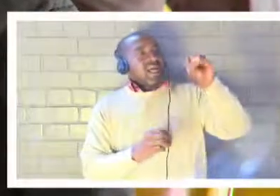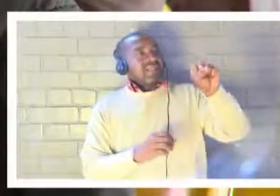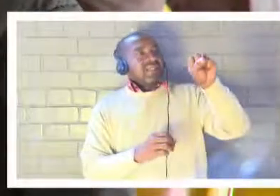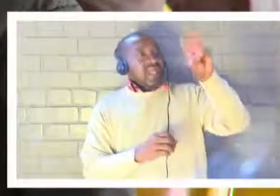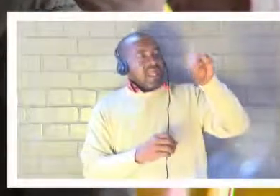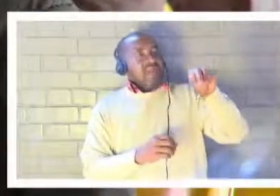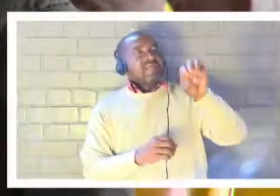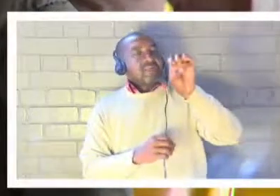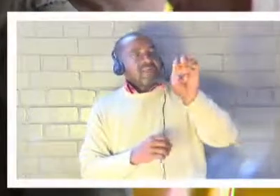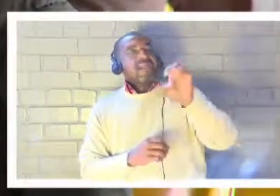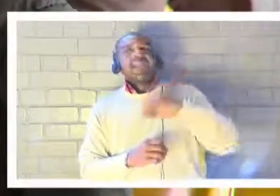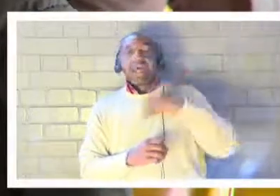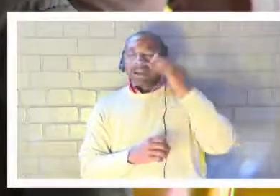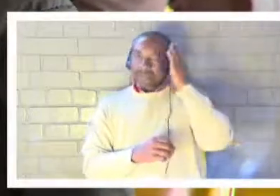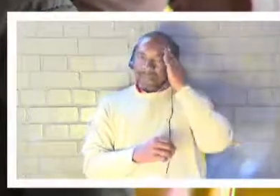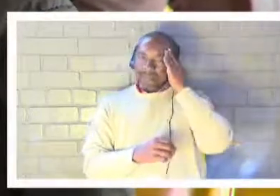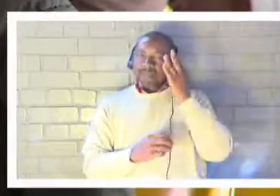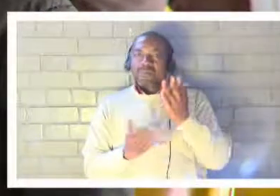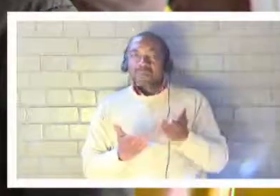local